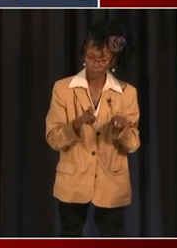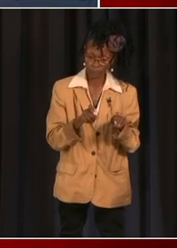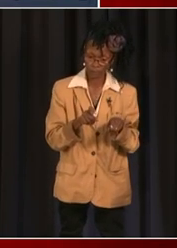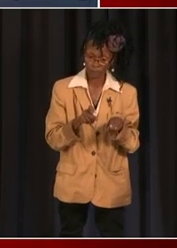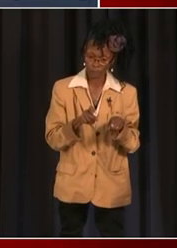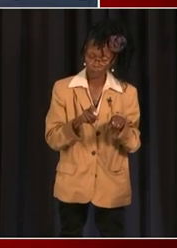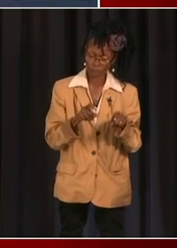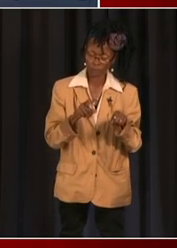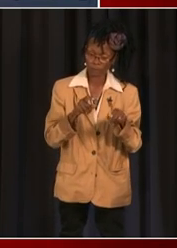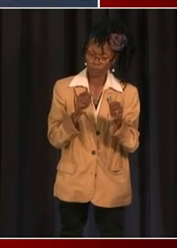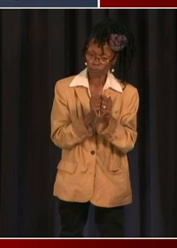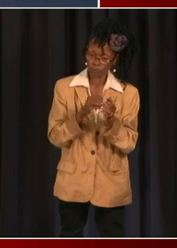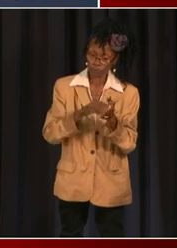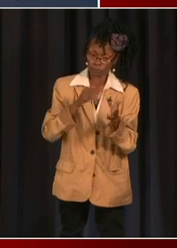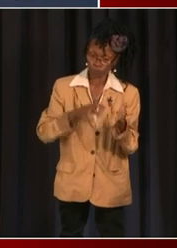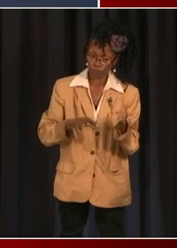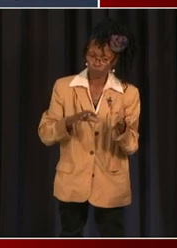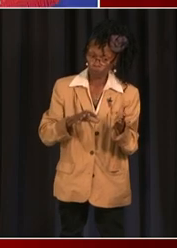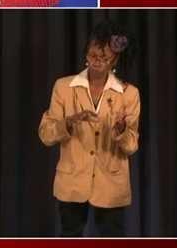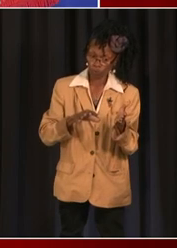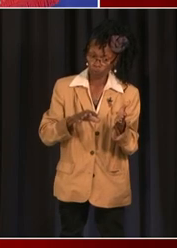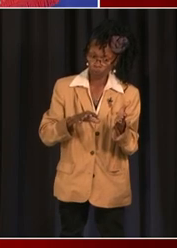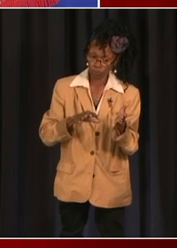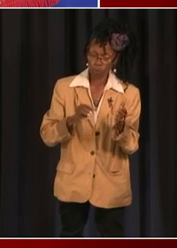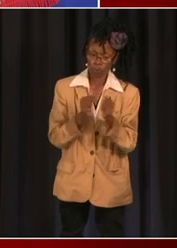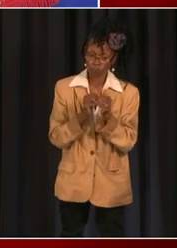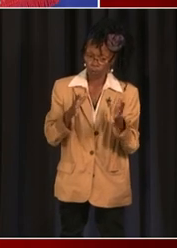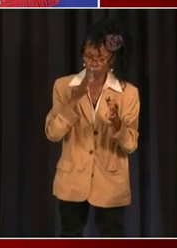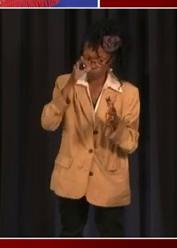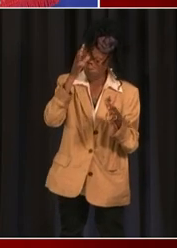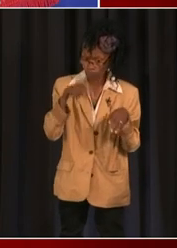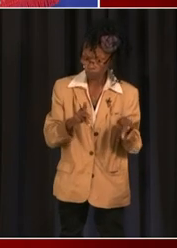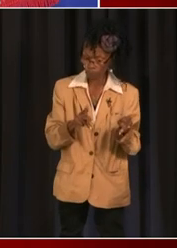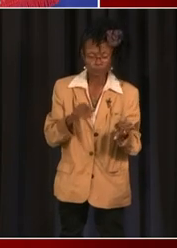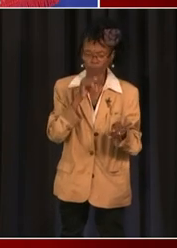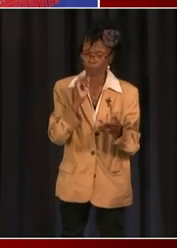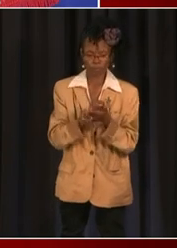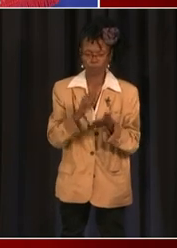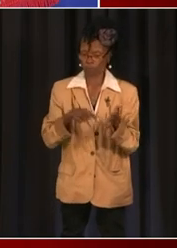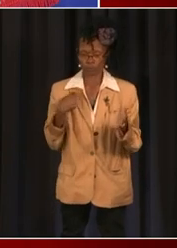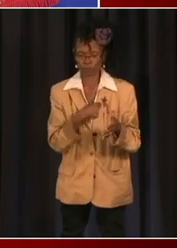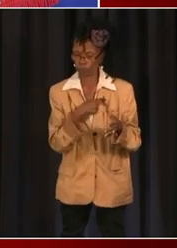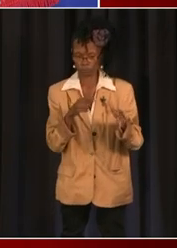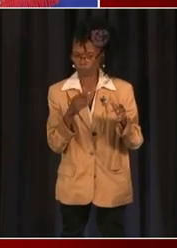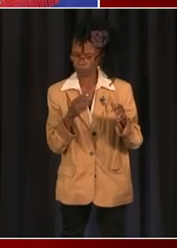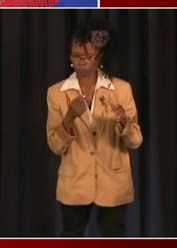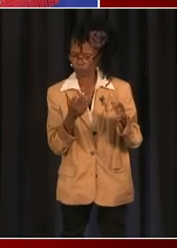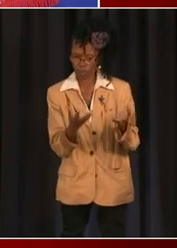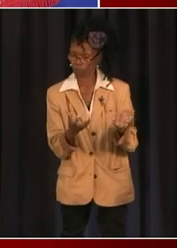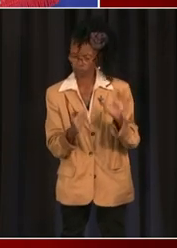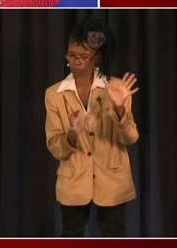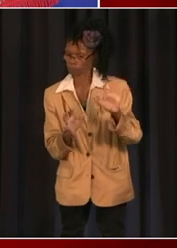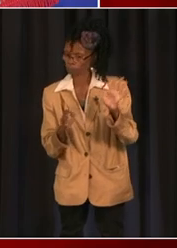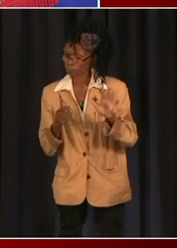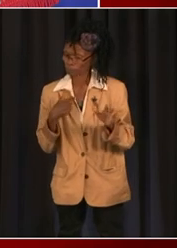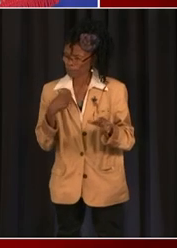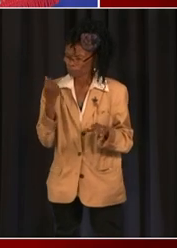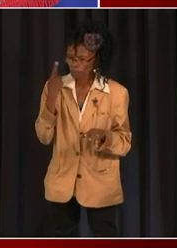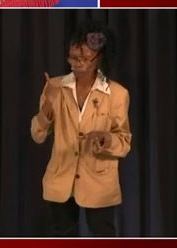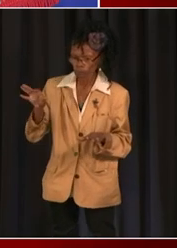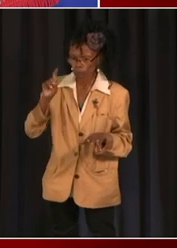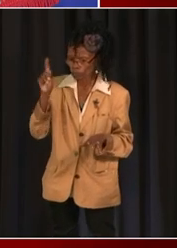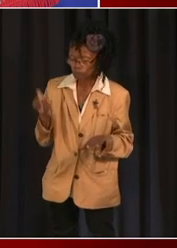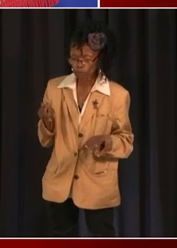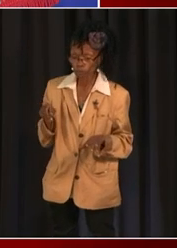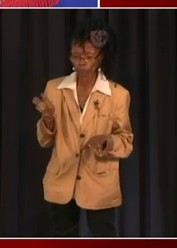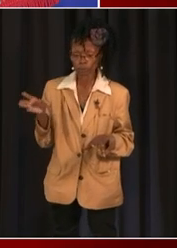parents' consent? No, that is not my question. Okay, I guess I'm not following you. It sounds like what you're saying is if you have a low